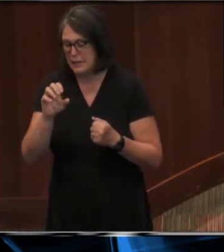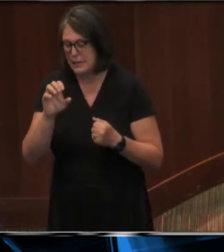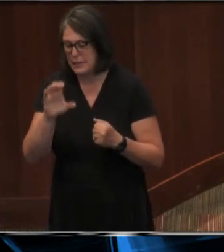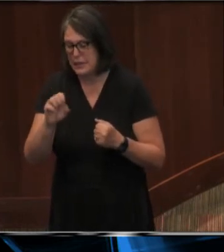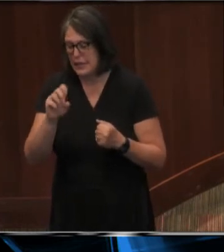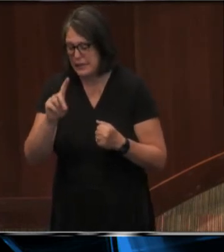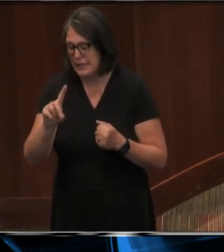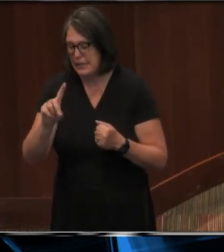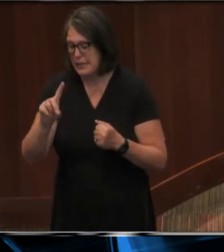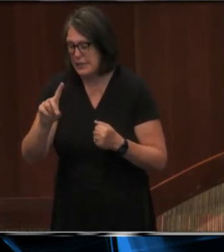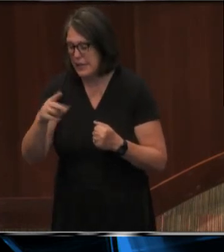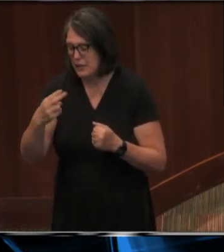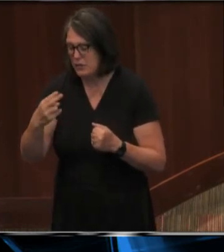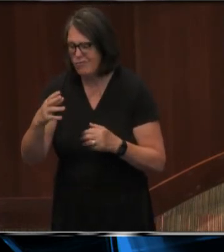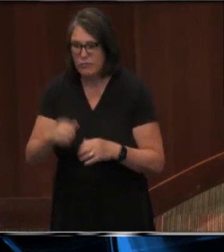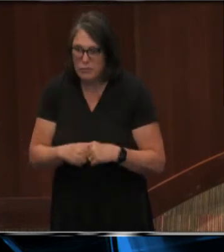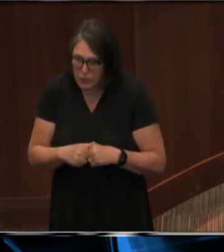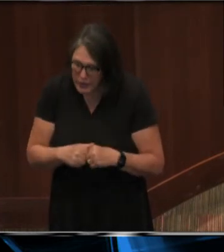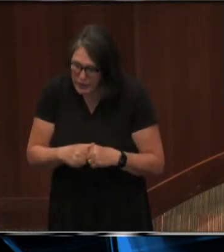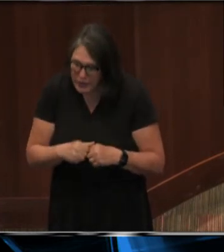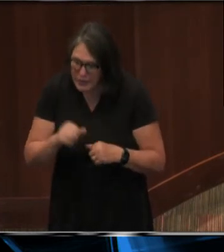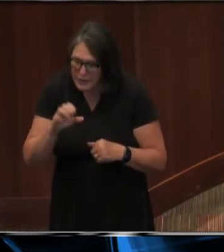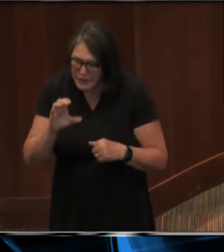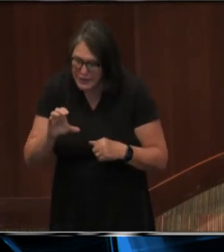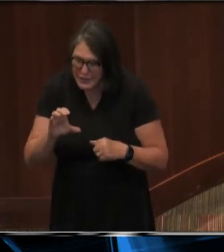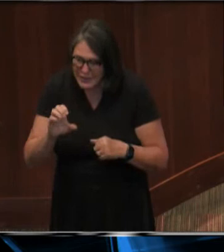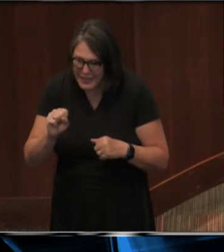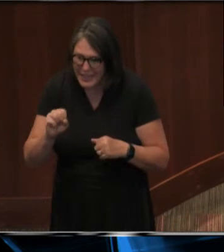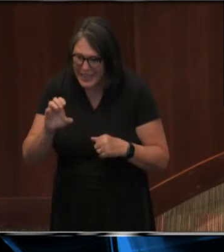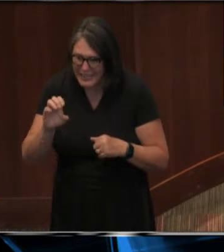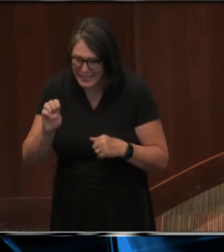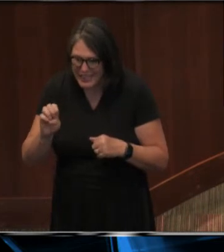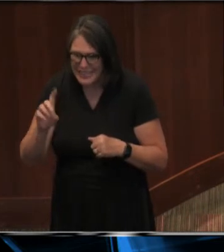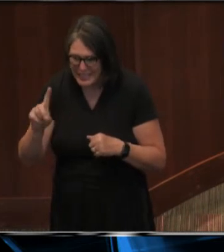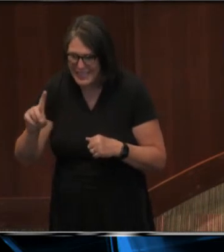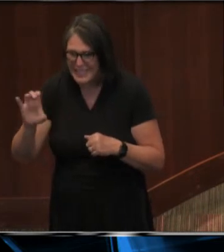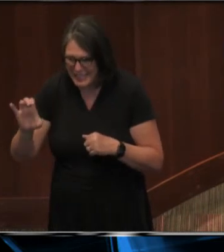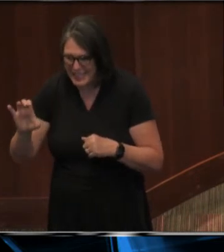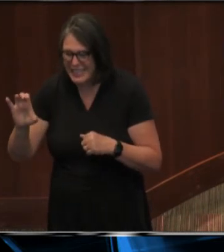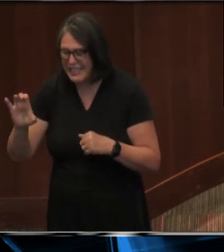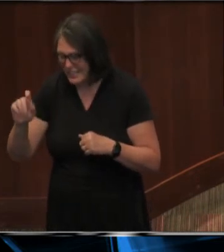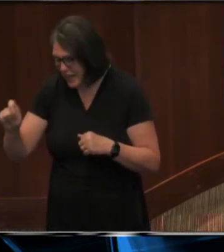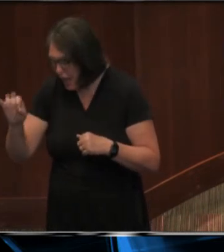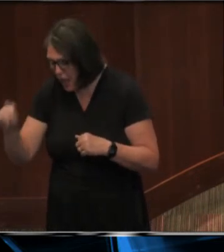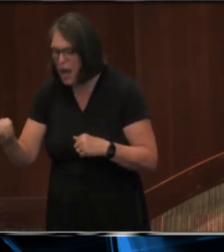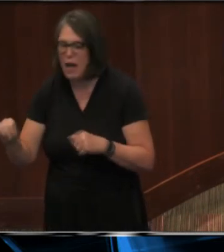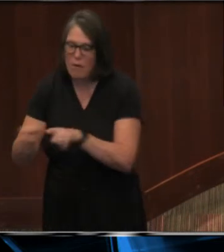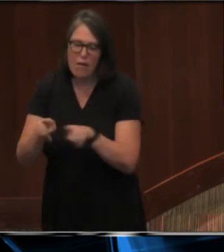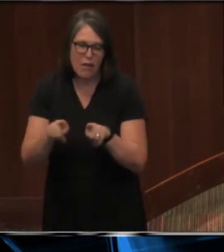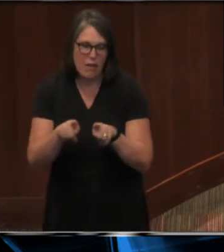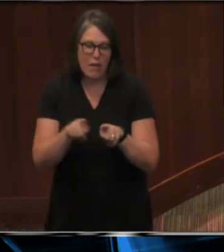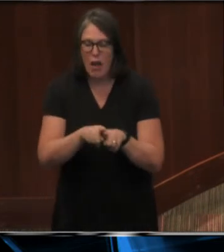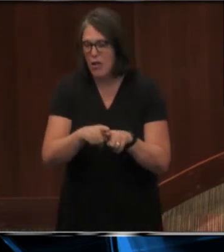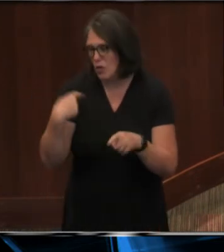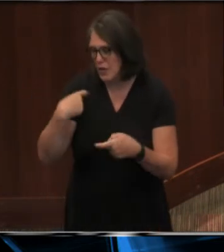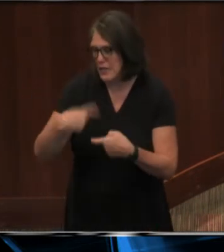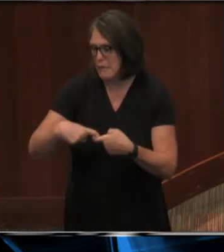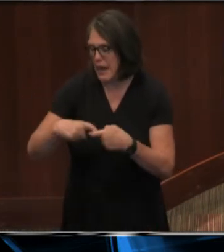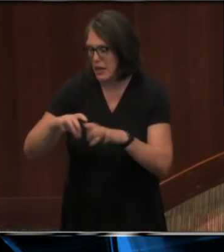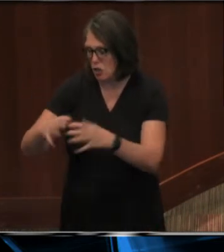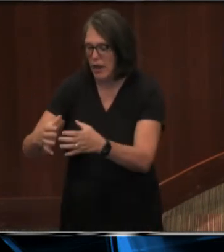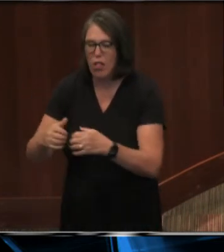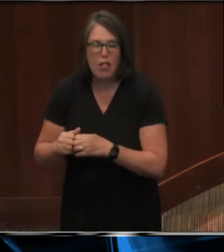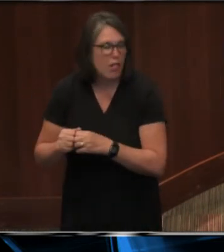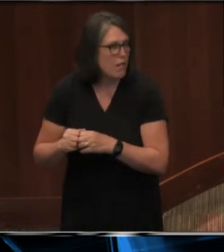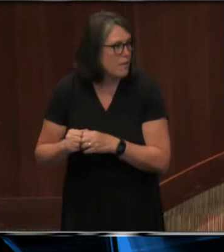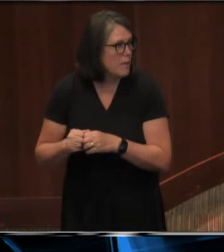cscedc.com, as well as through the Hispanic Chamber of Commerce. So these were also adopted by other community partners such as Visit COS Downtown and